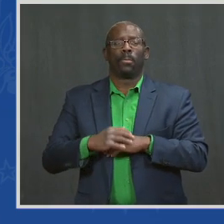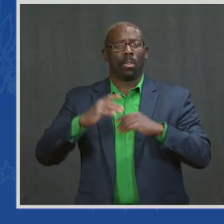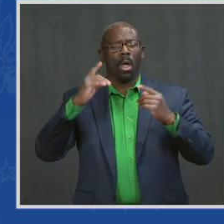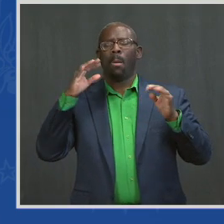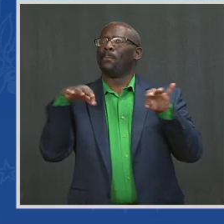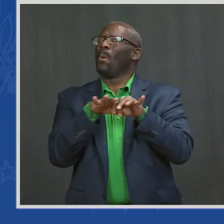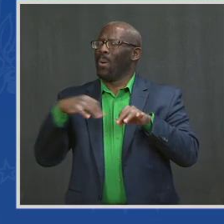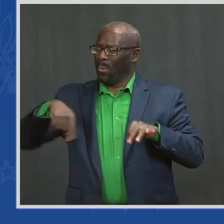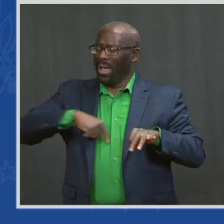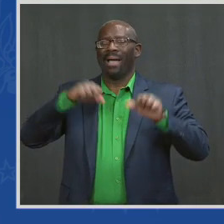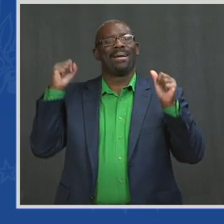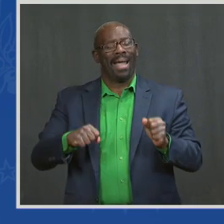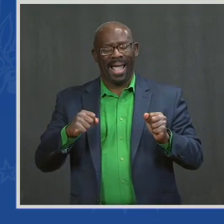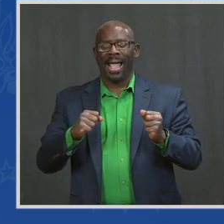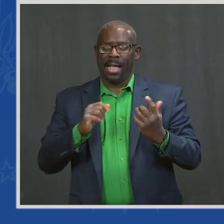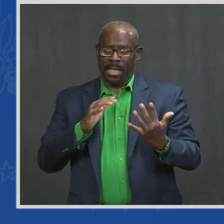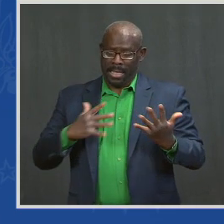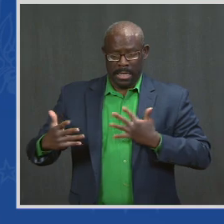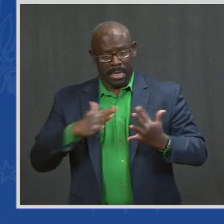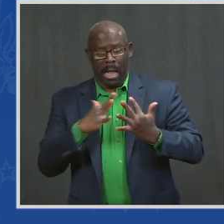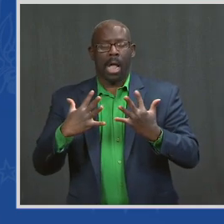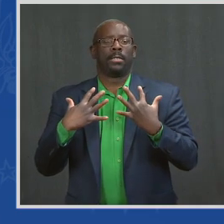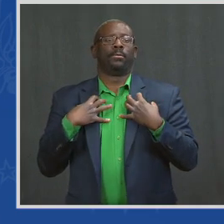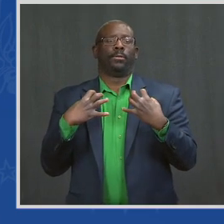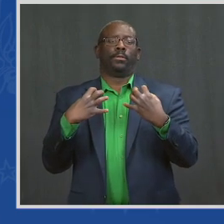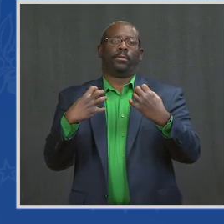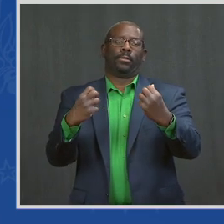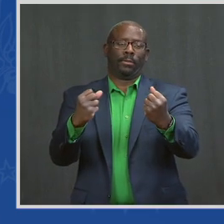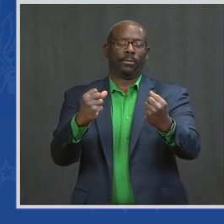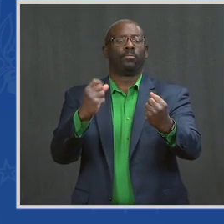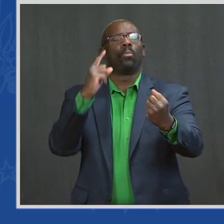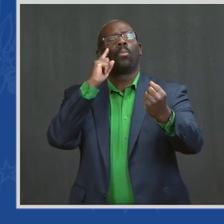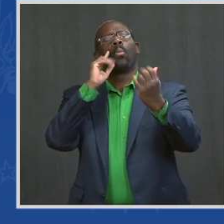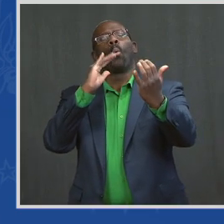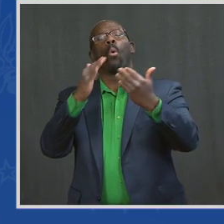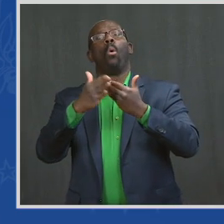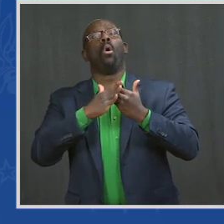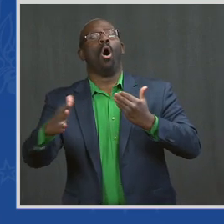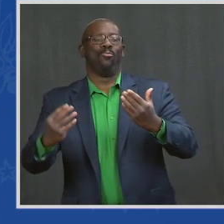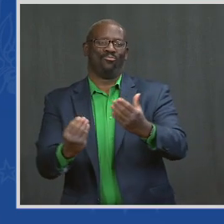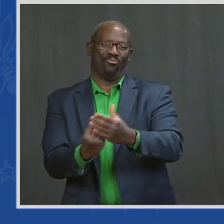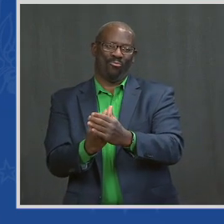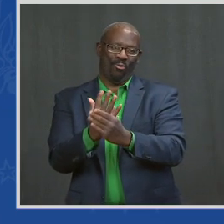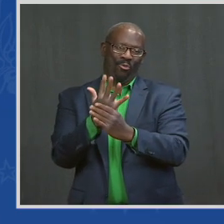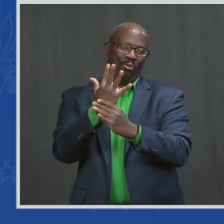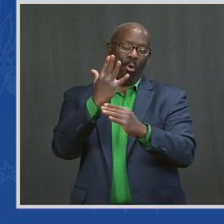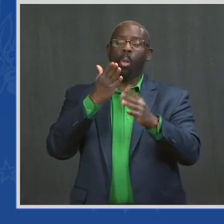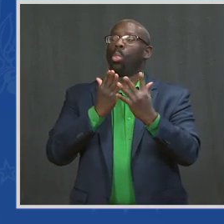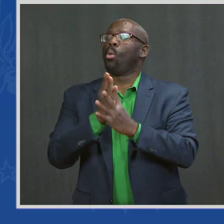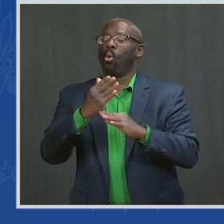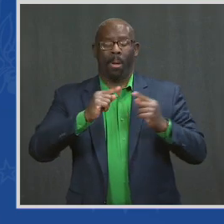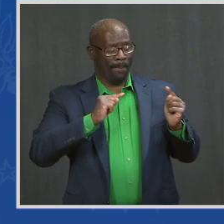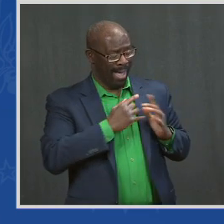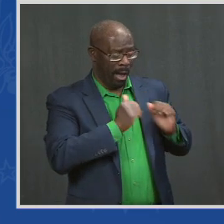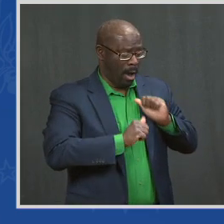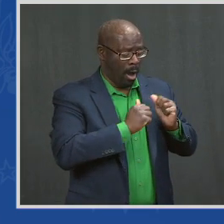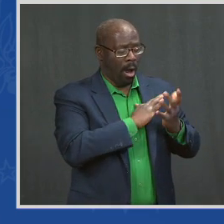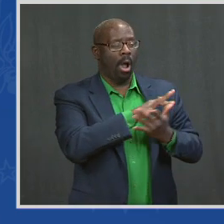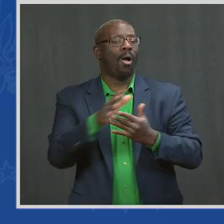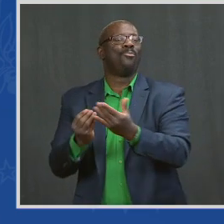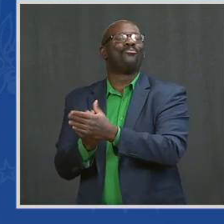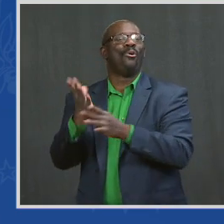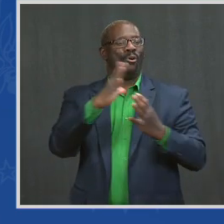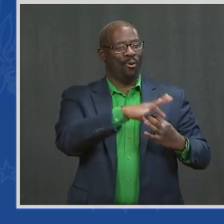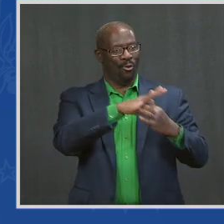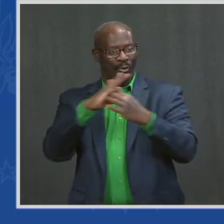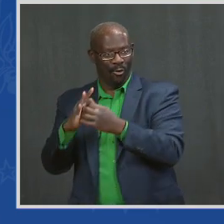to emerge from those painful moments in a bitter, bitter version of ourselves, but